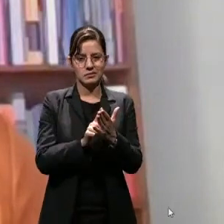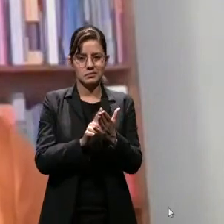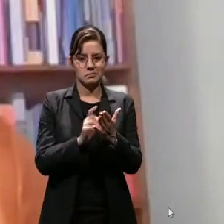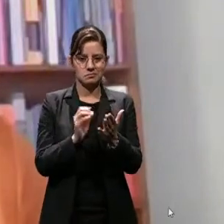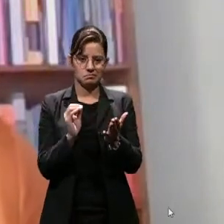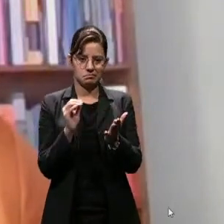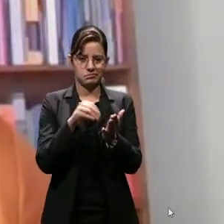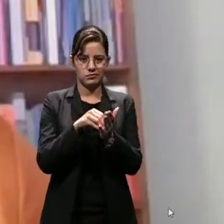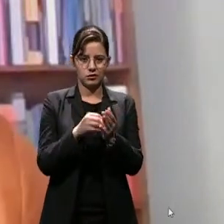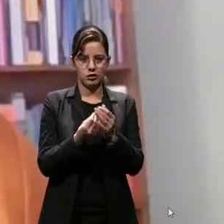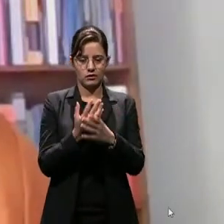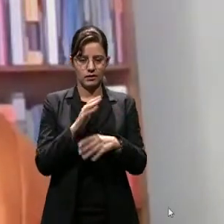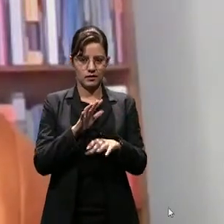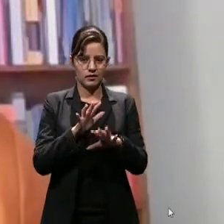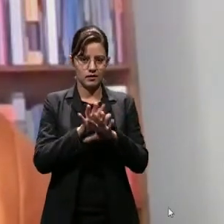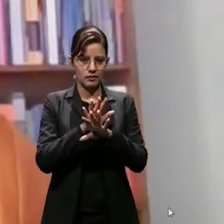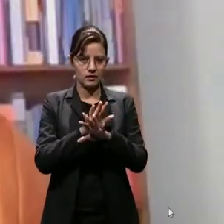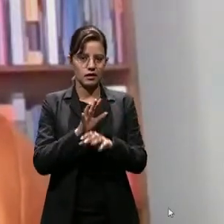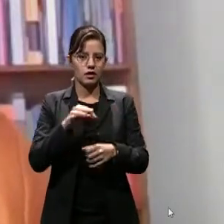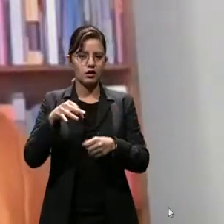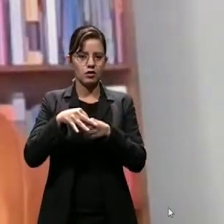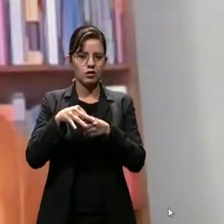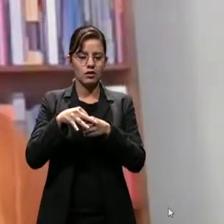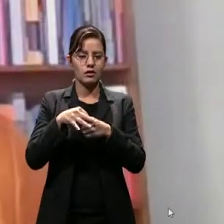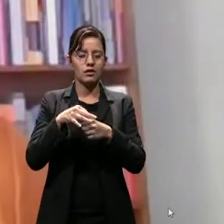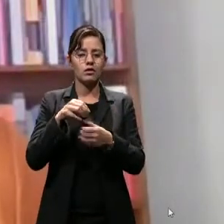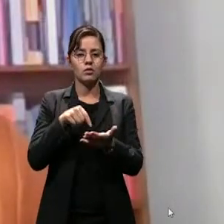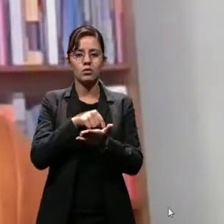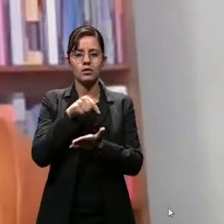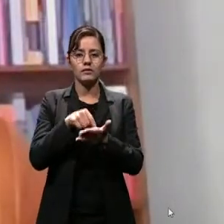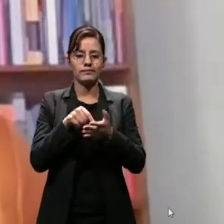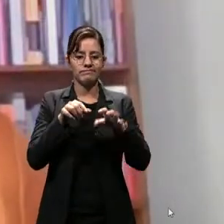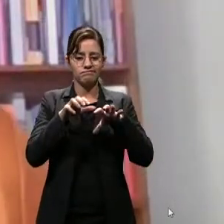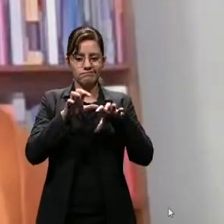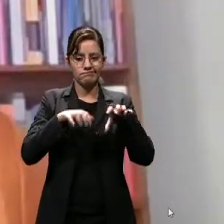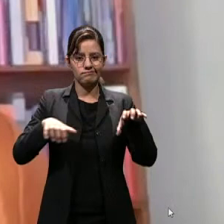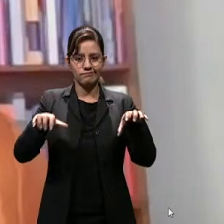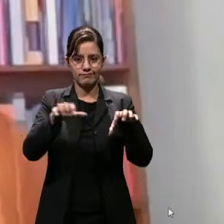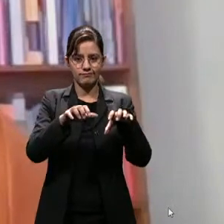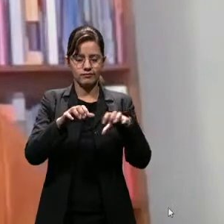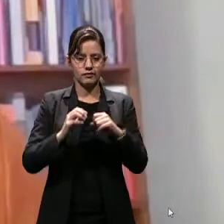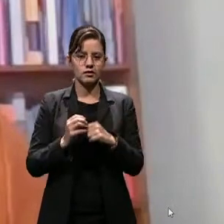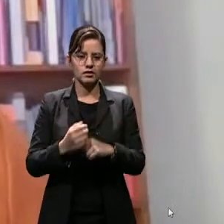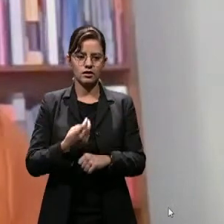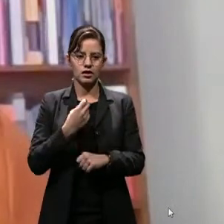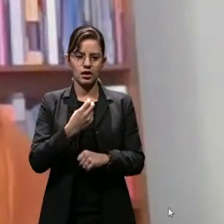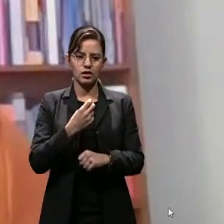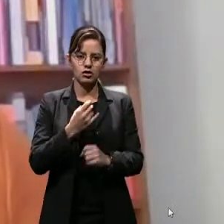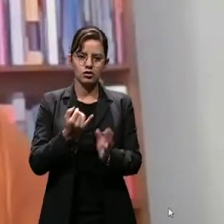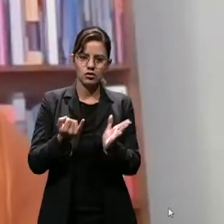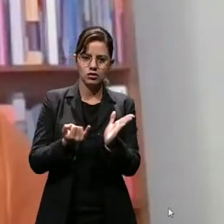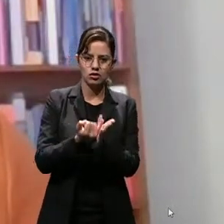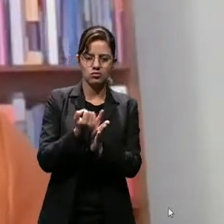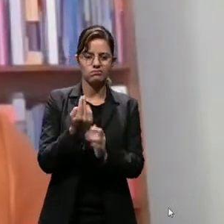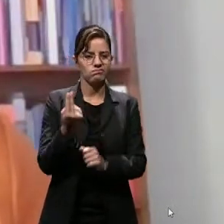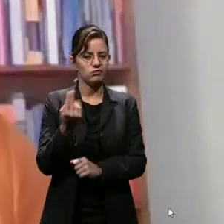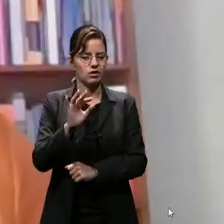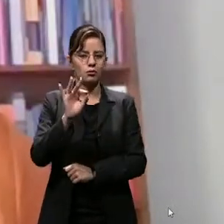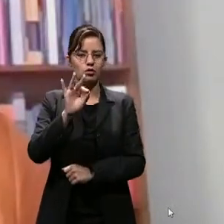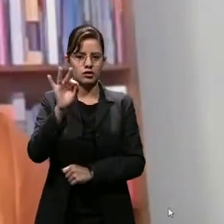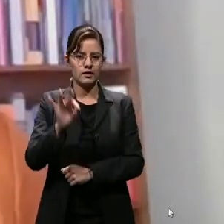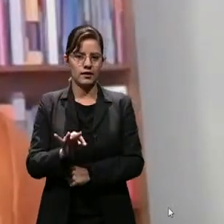electoral reforms, various countries in the region adopted quotas as a